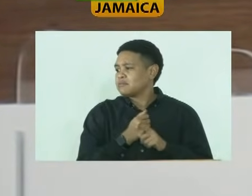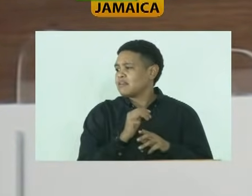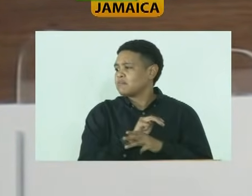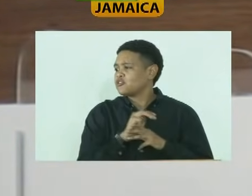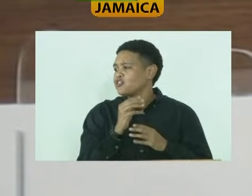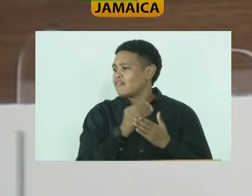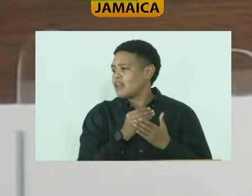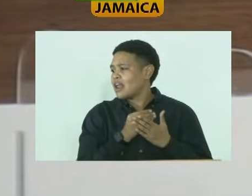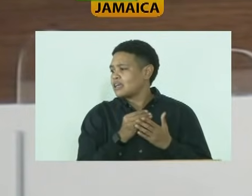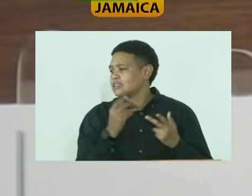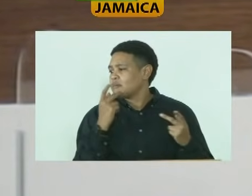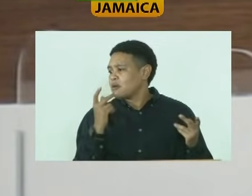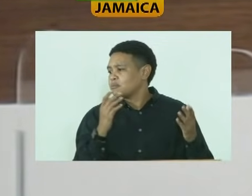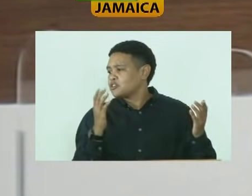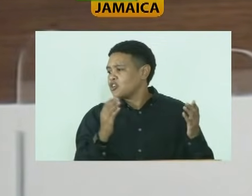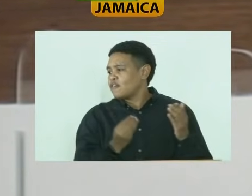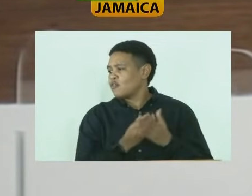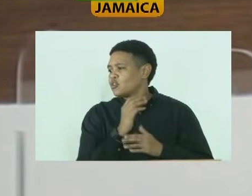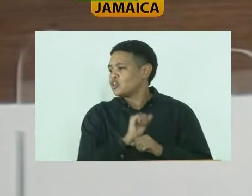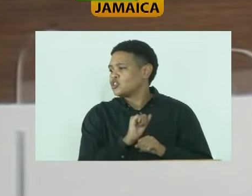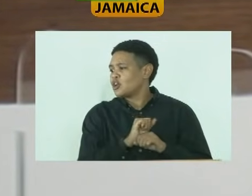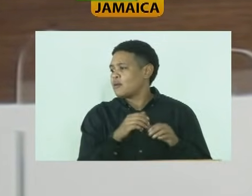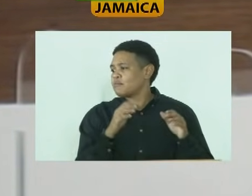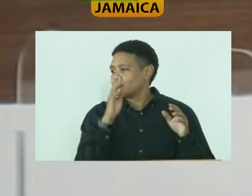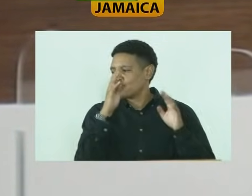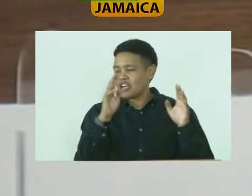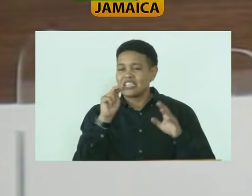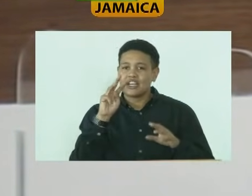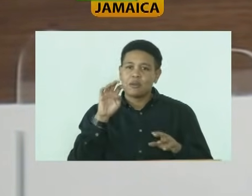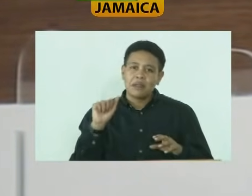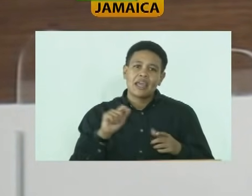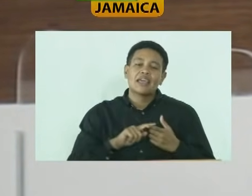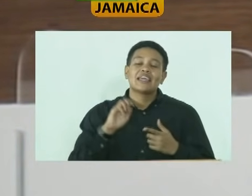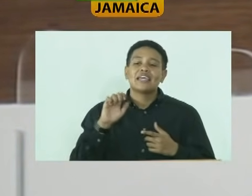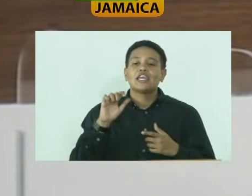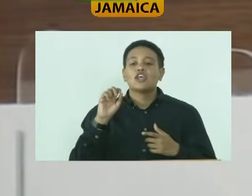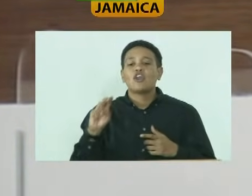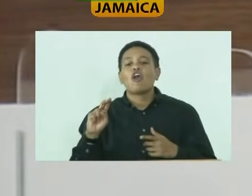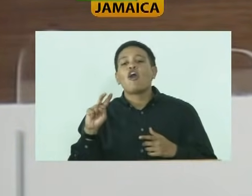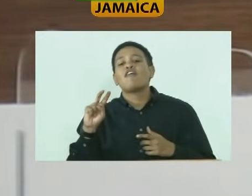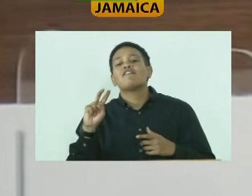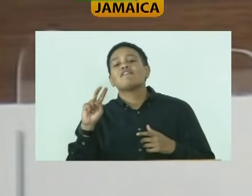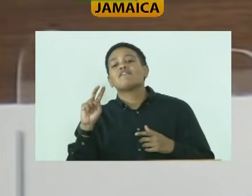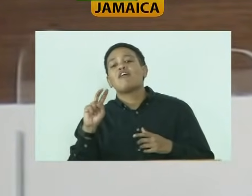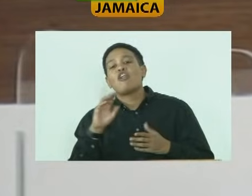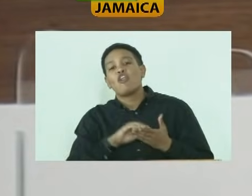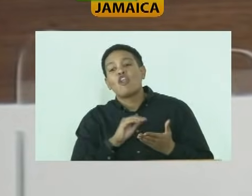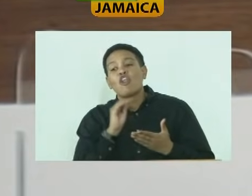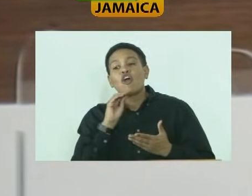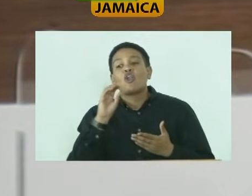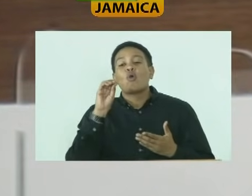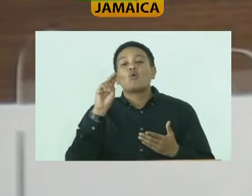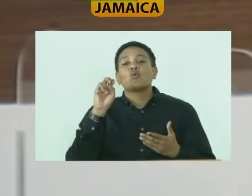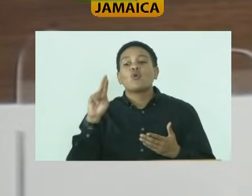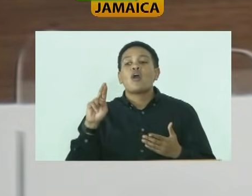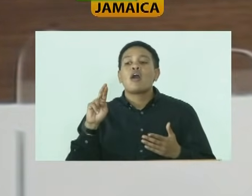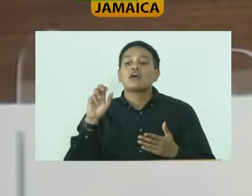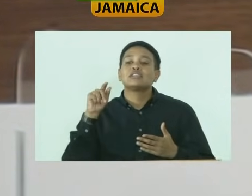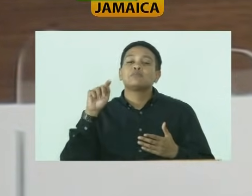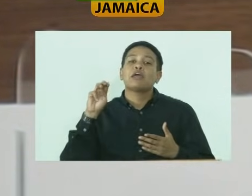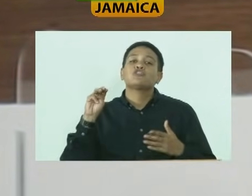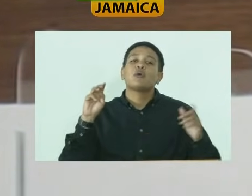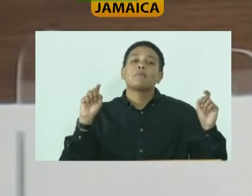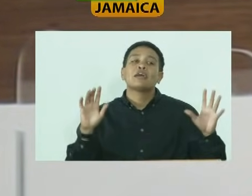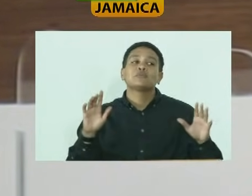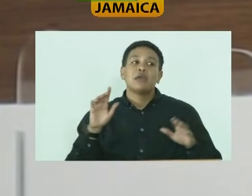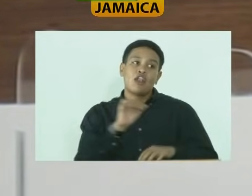NWA, eGov, USF e-learning, OUR, Spectrum Management Authority, and of course my entire team led by